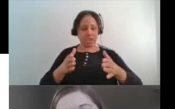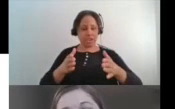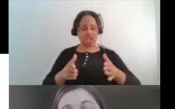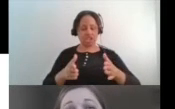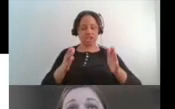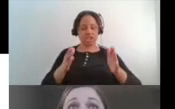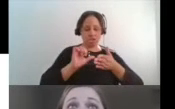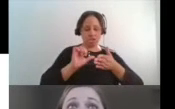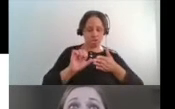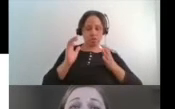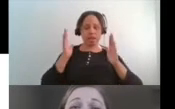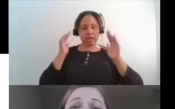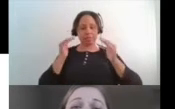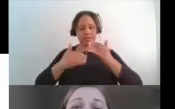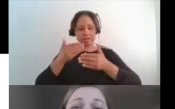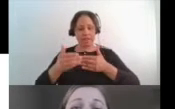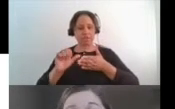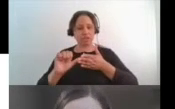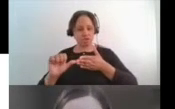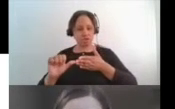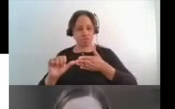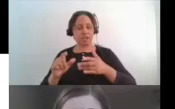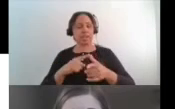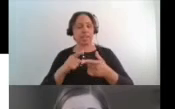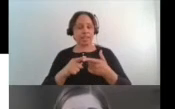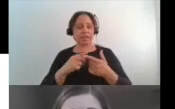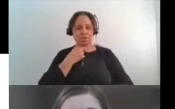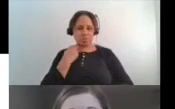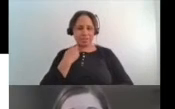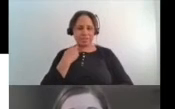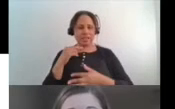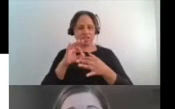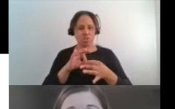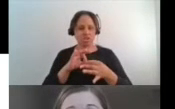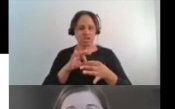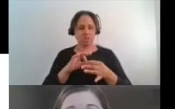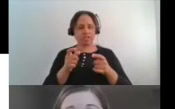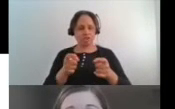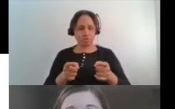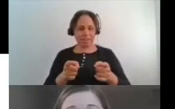after surgery, and then the risks associated with donating.